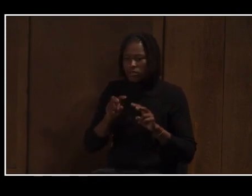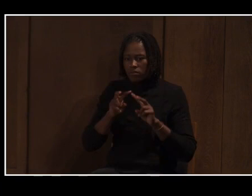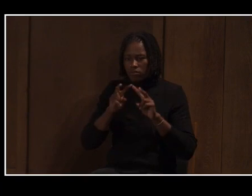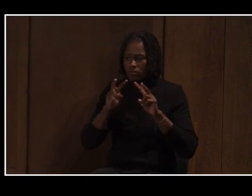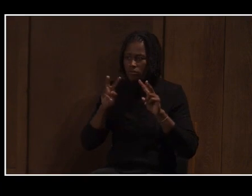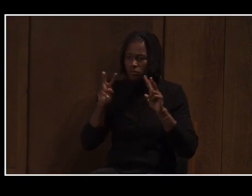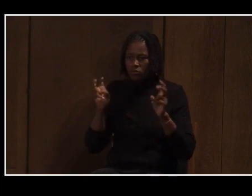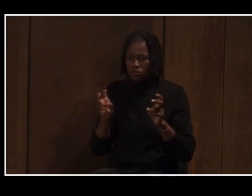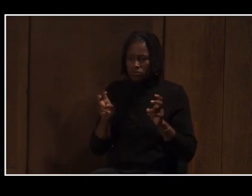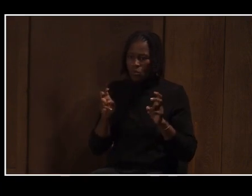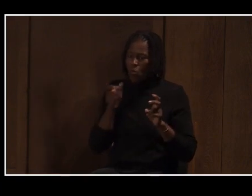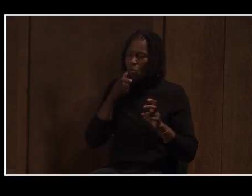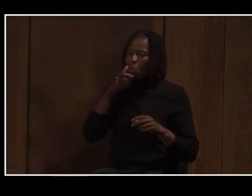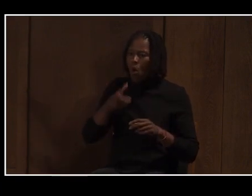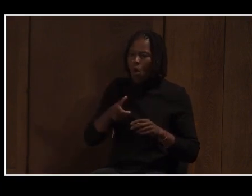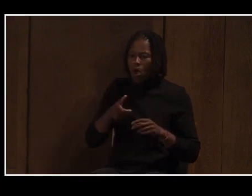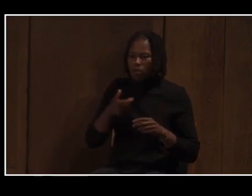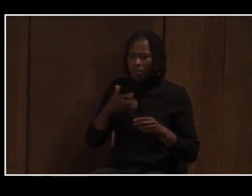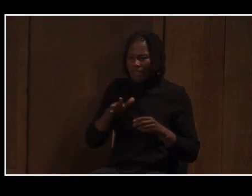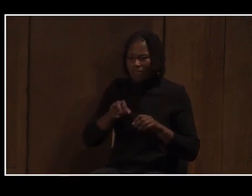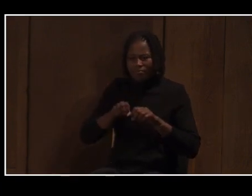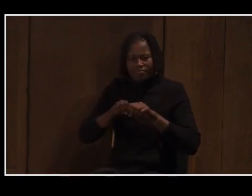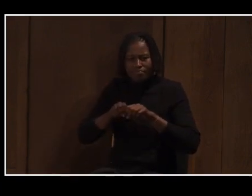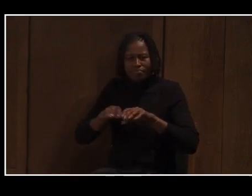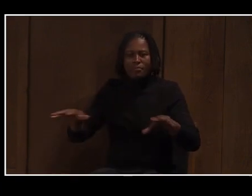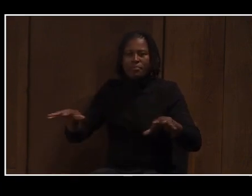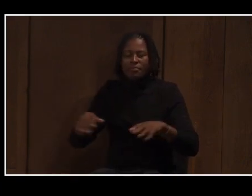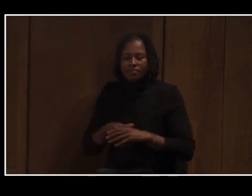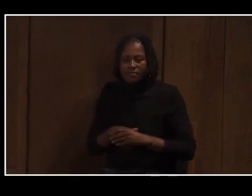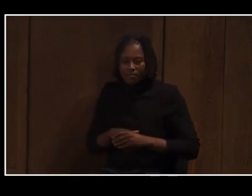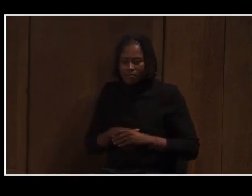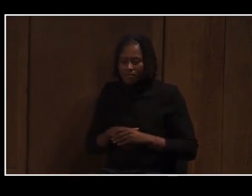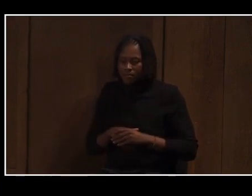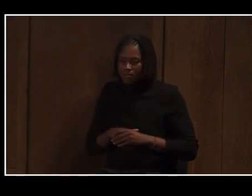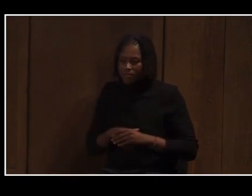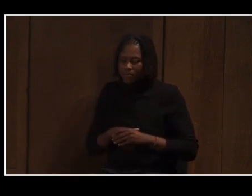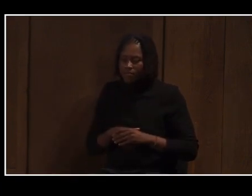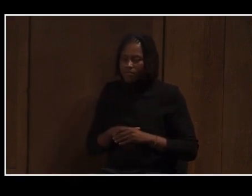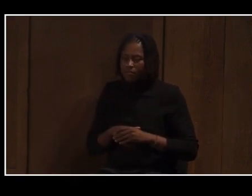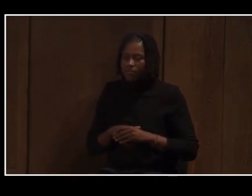of writing and through lots of music, but we can talk about forever.